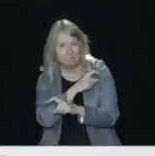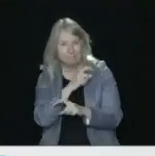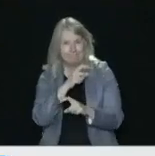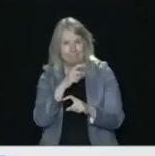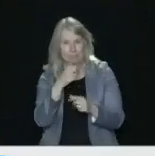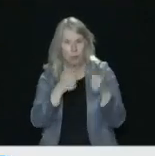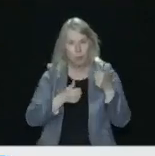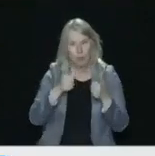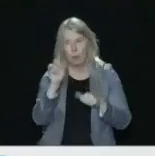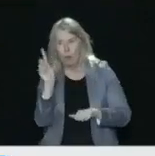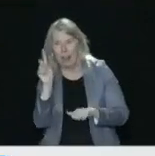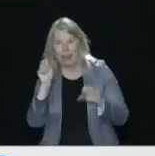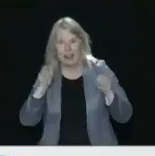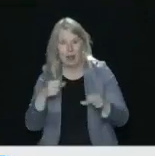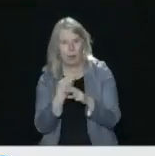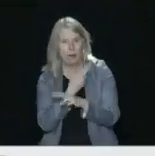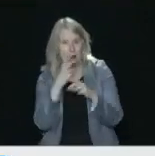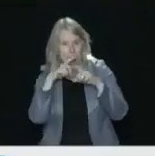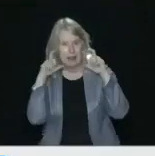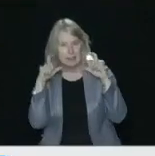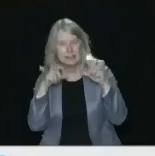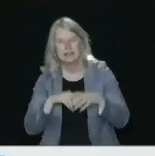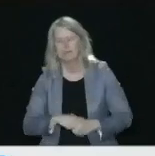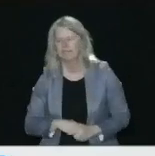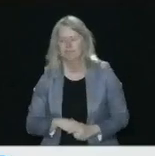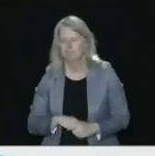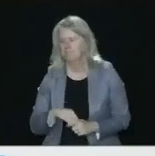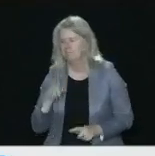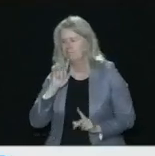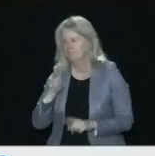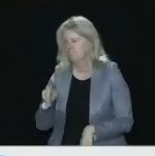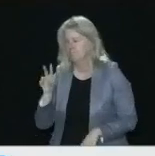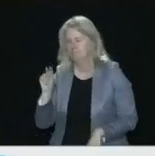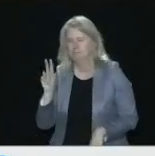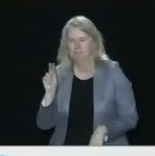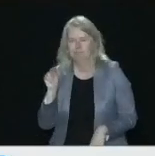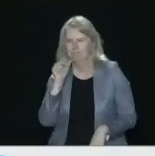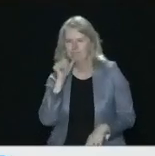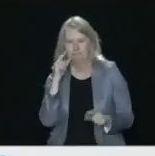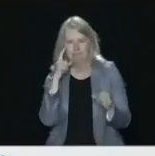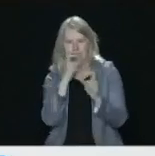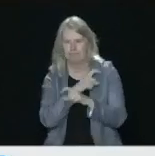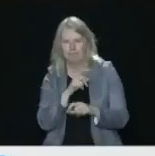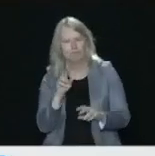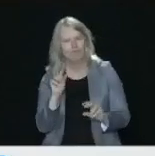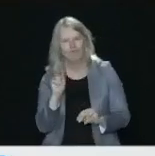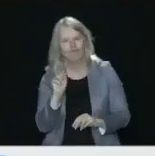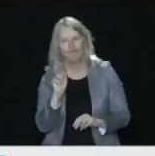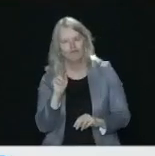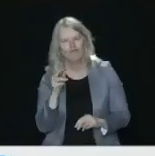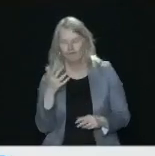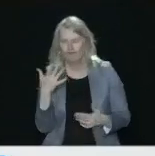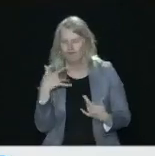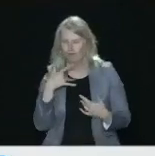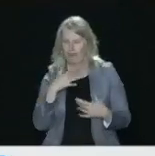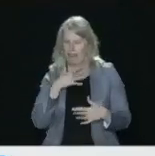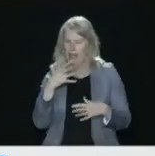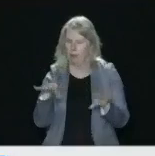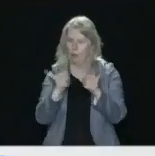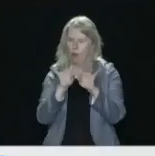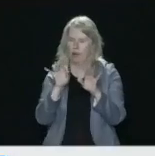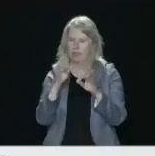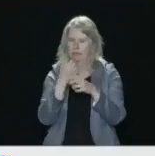in a plane. This is a closed area. You're there for a while and close contact with other passengers.